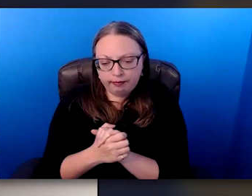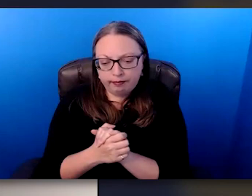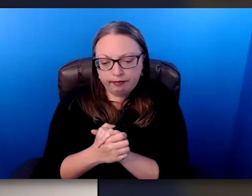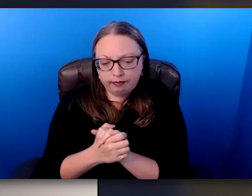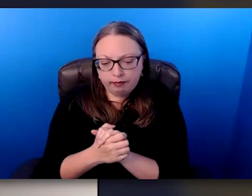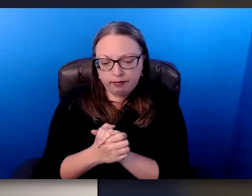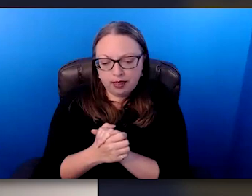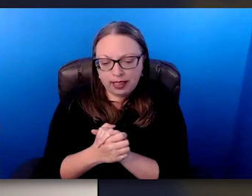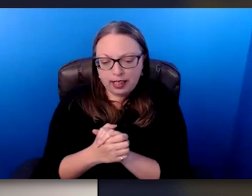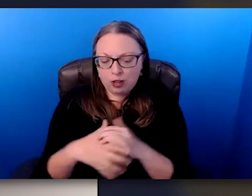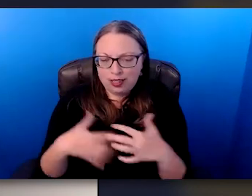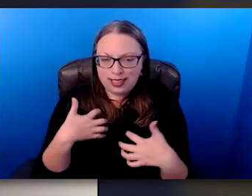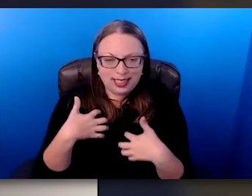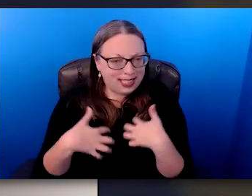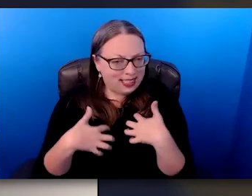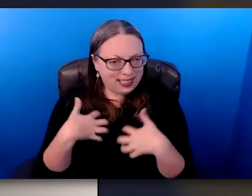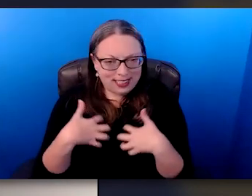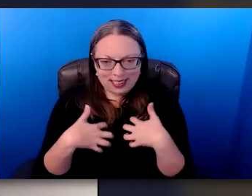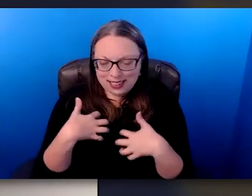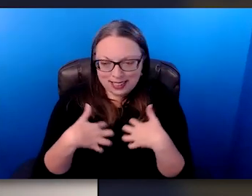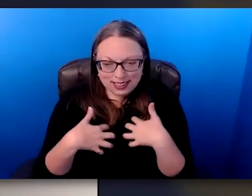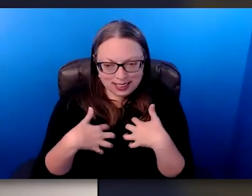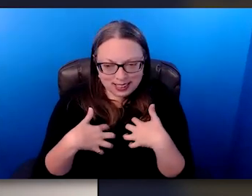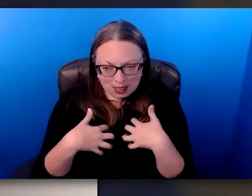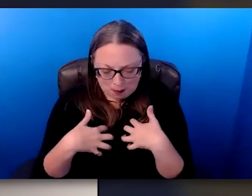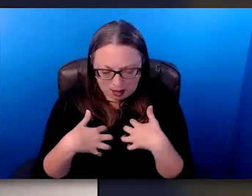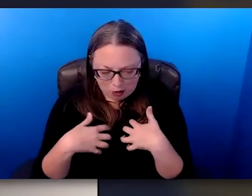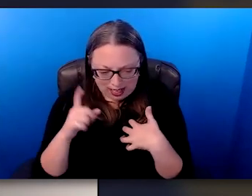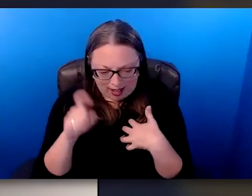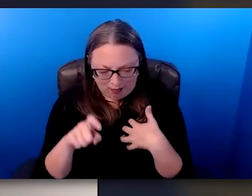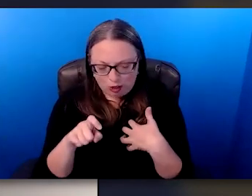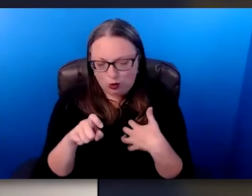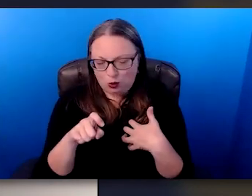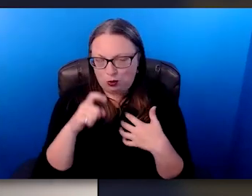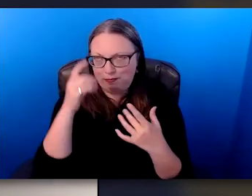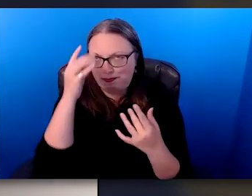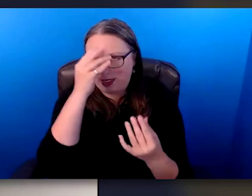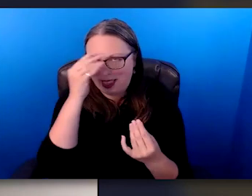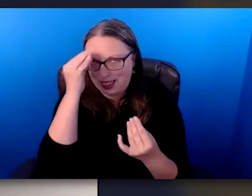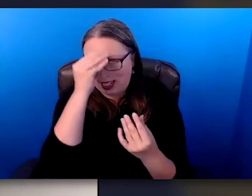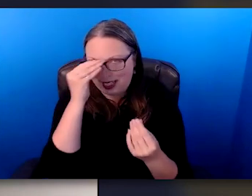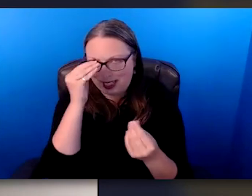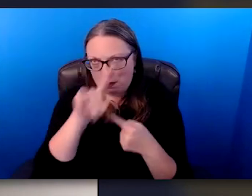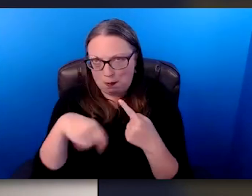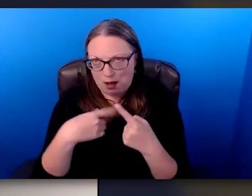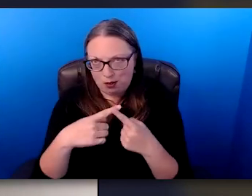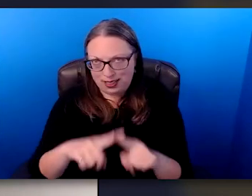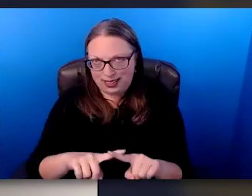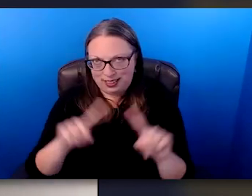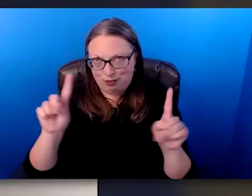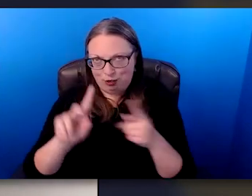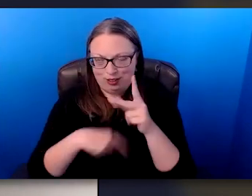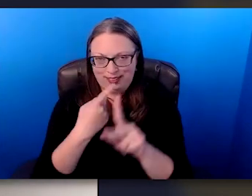fundamental angst about having to rethink assessment just across every field.